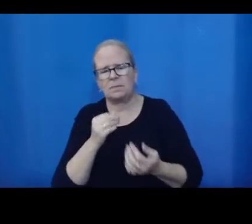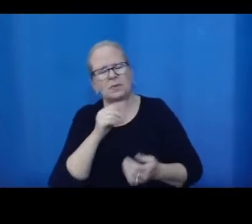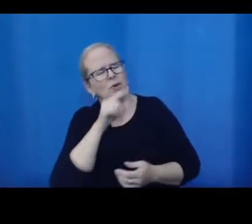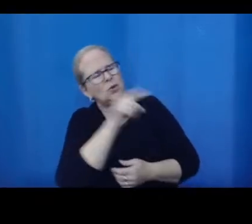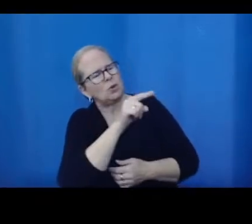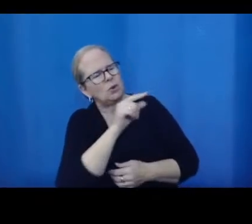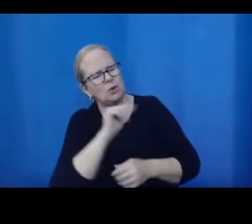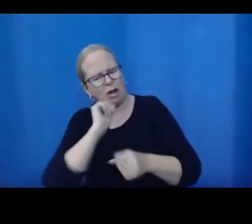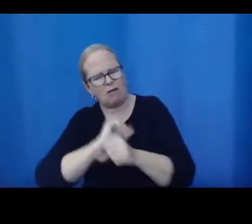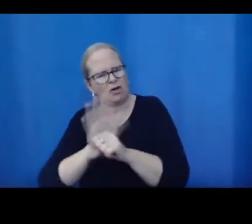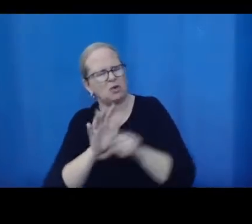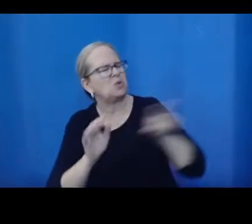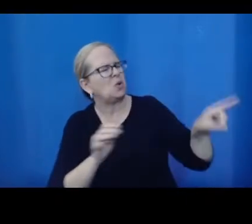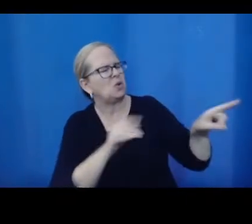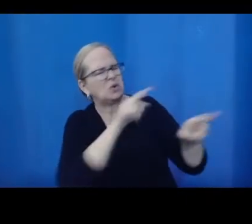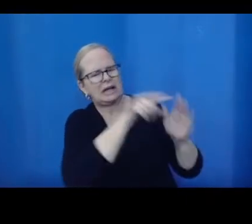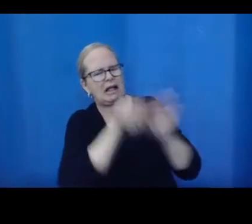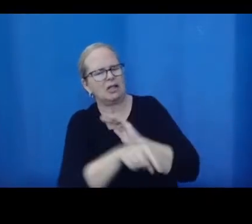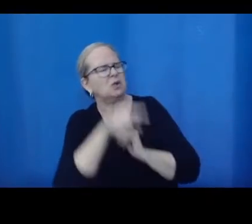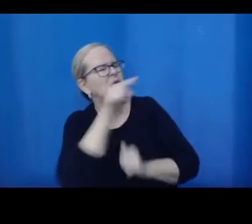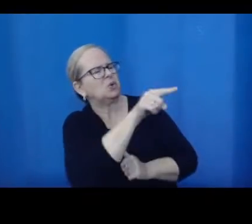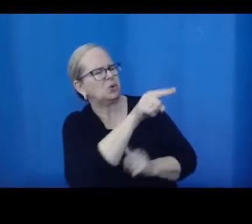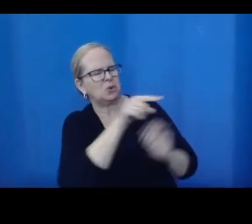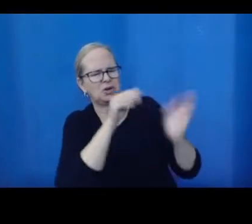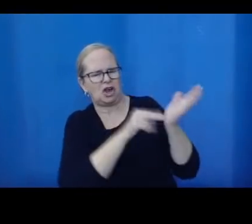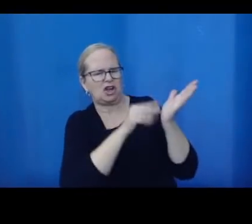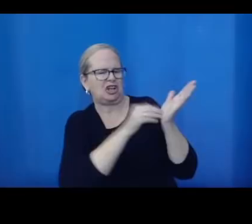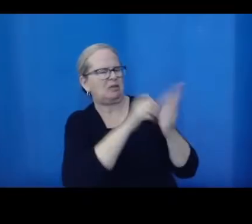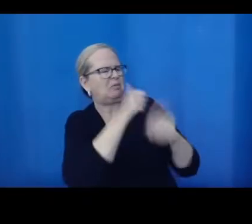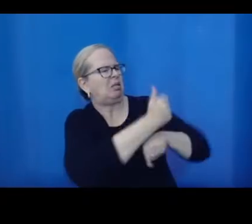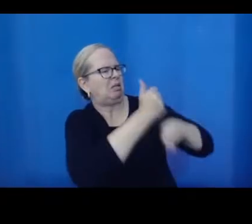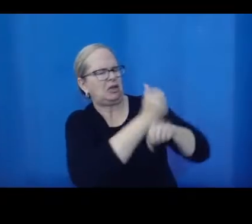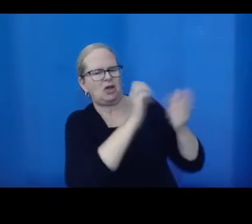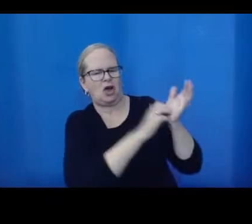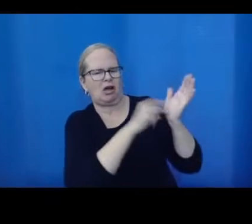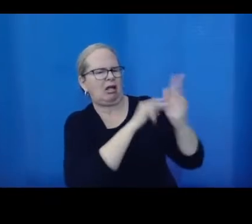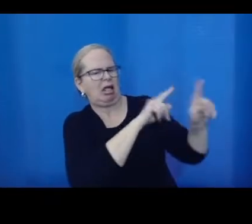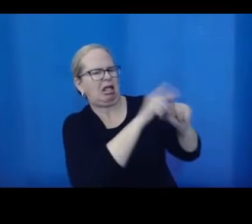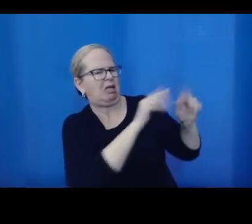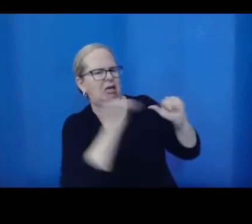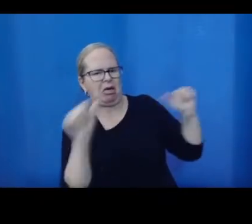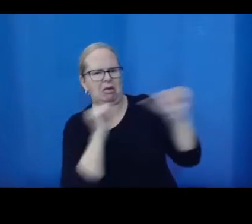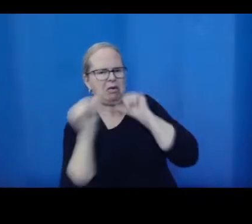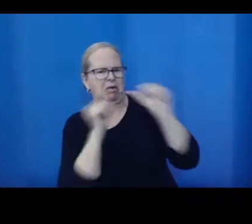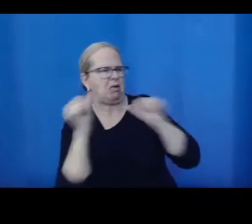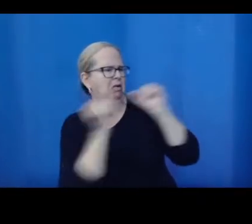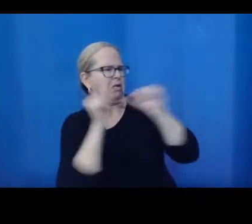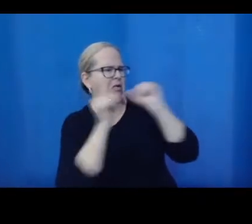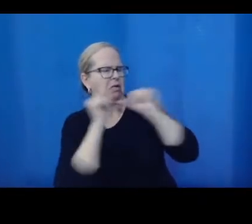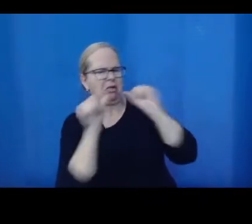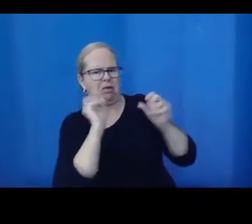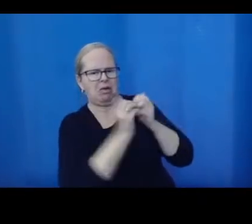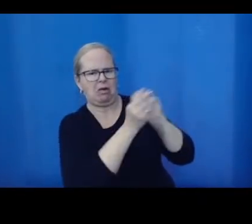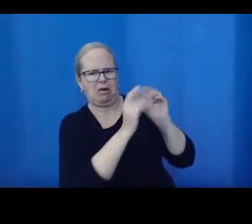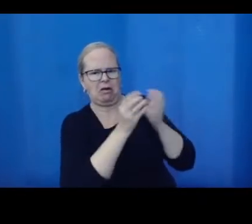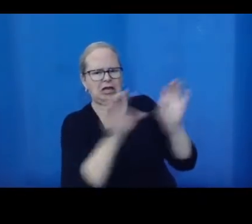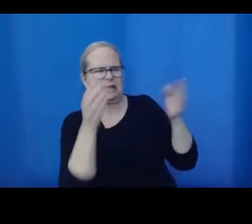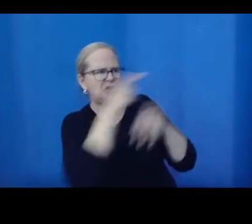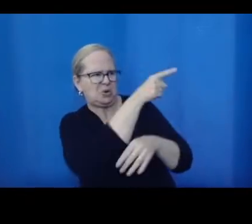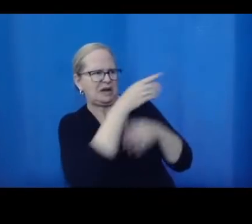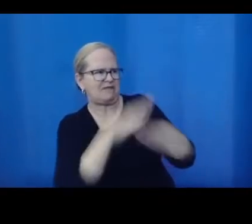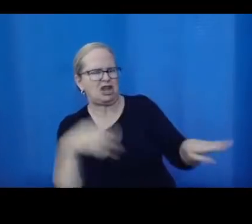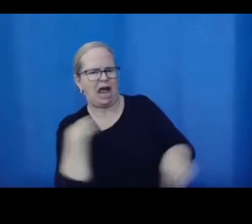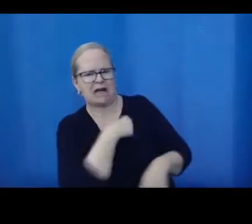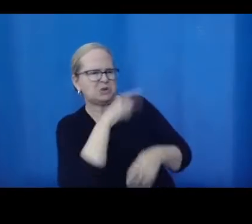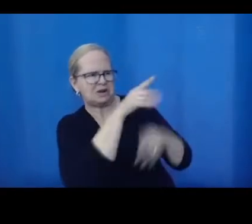denying and all of the things that have happened that have divided us community-wise and how we see this. We're all having different experiences watching the